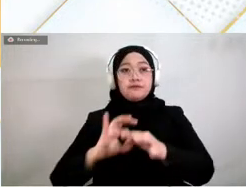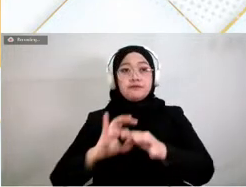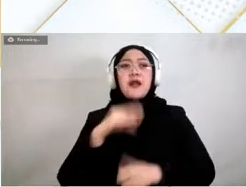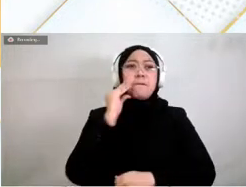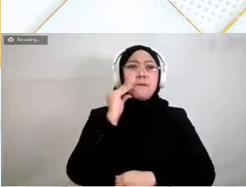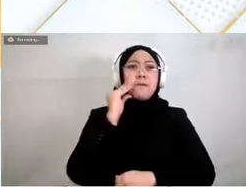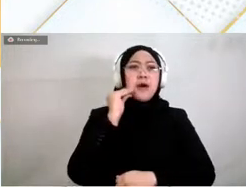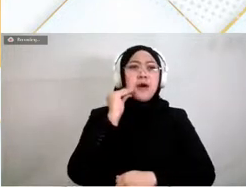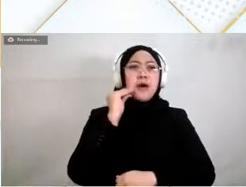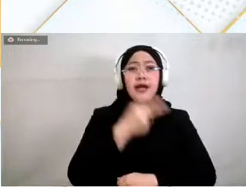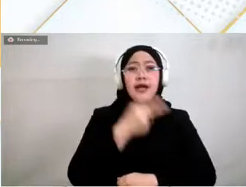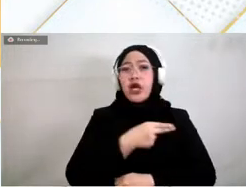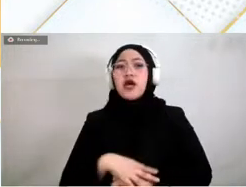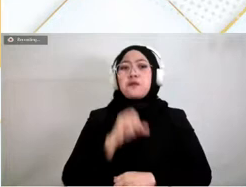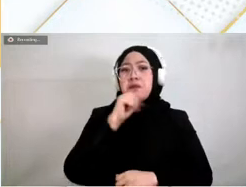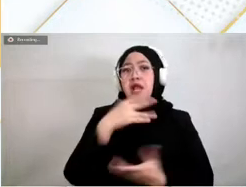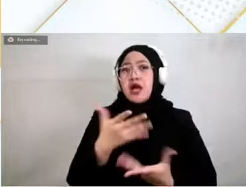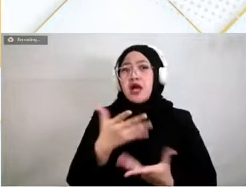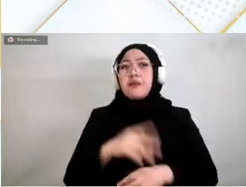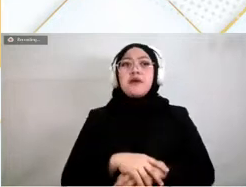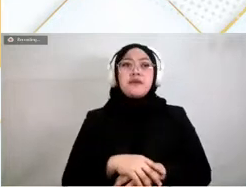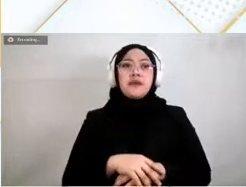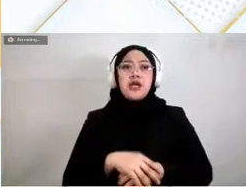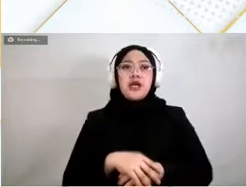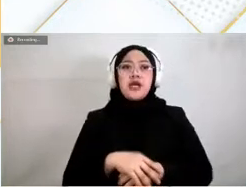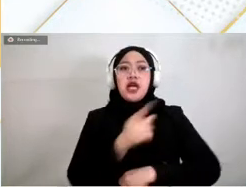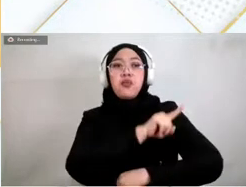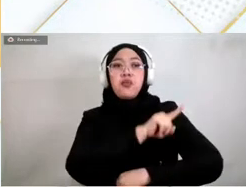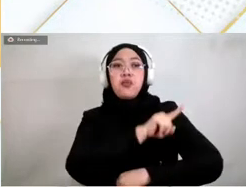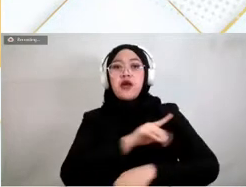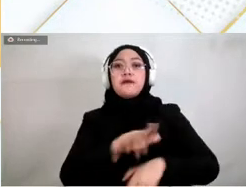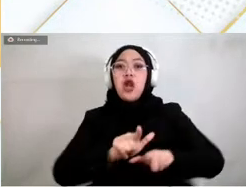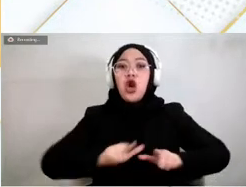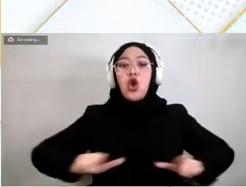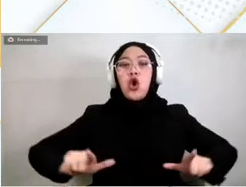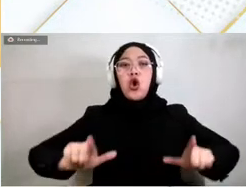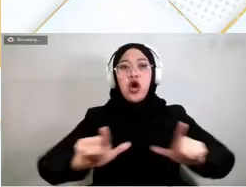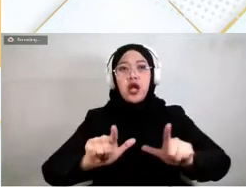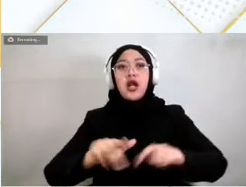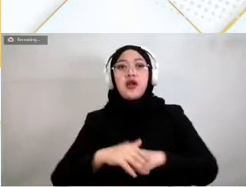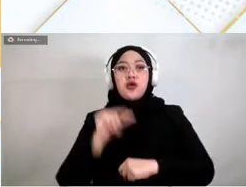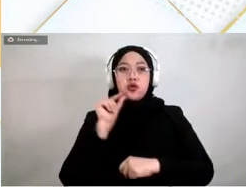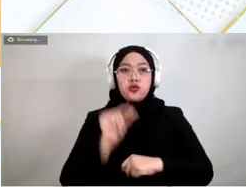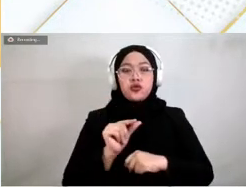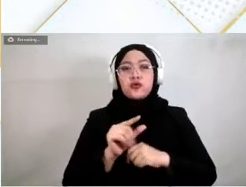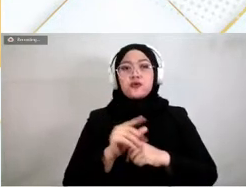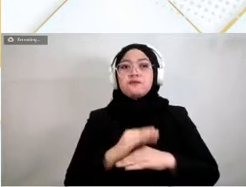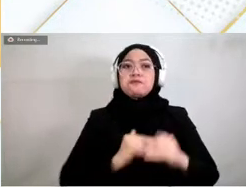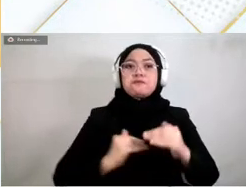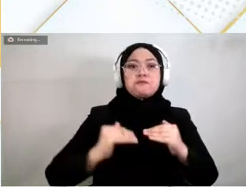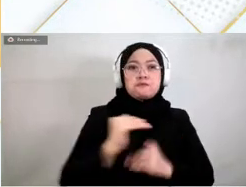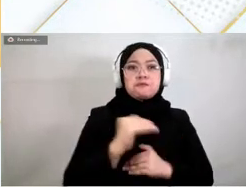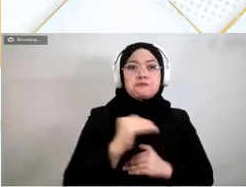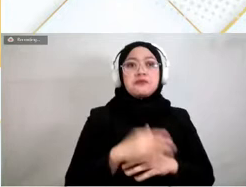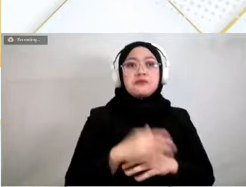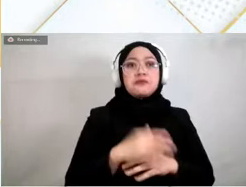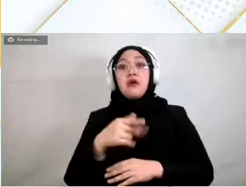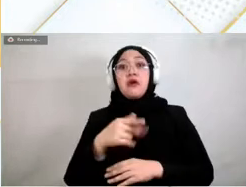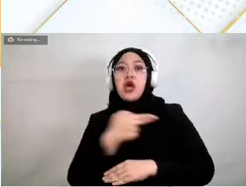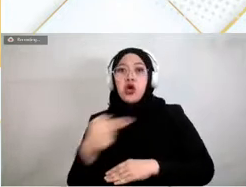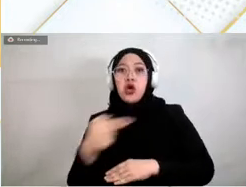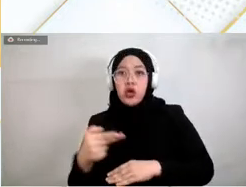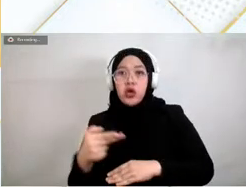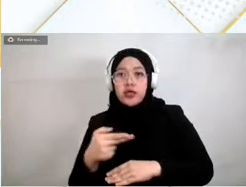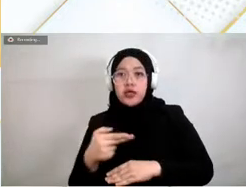can attest that domestic stability is pivotal to be attained first before Indonesia can